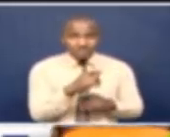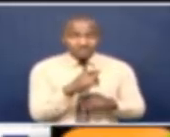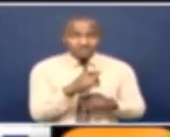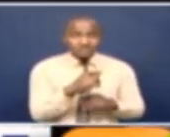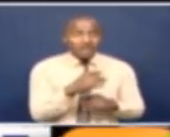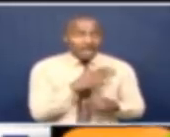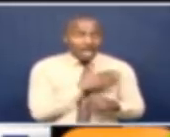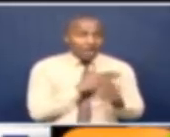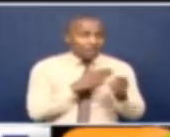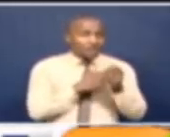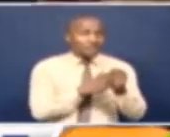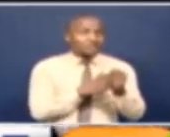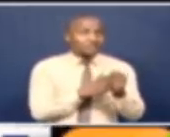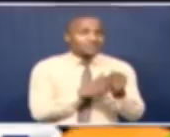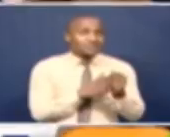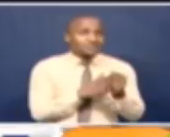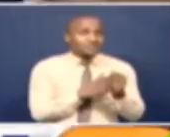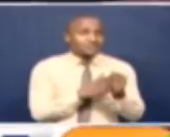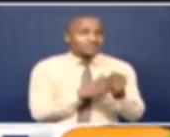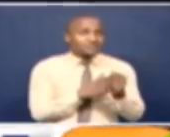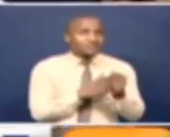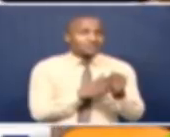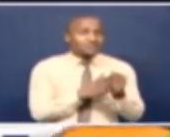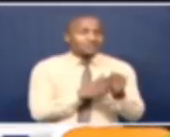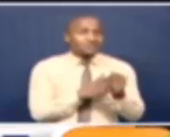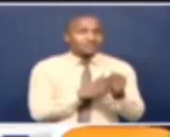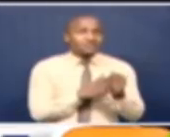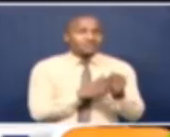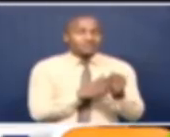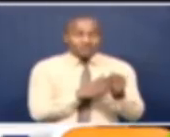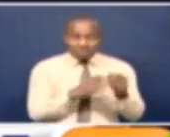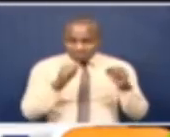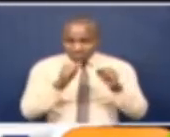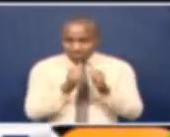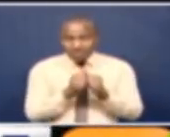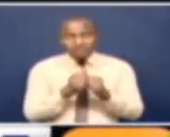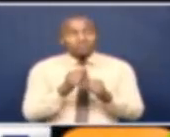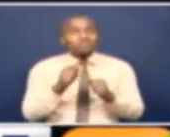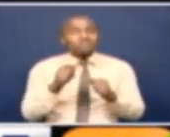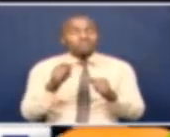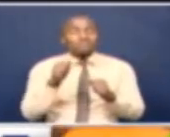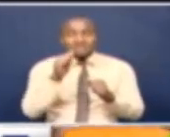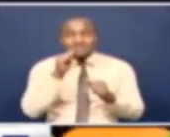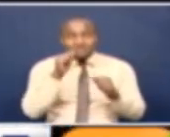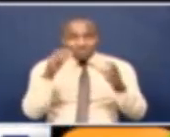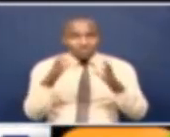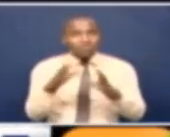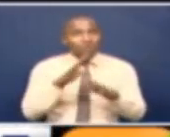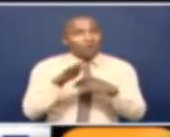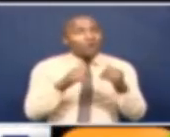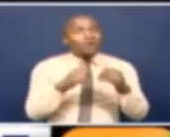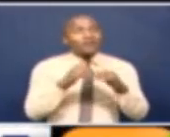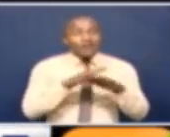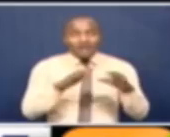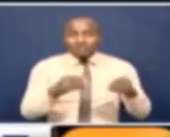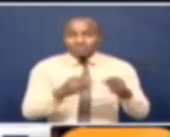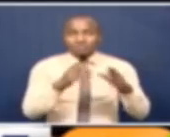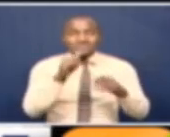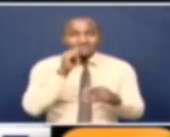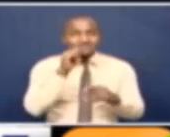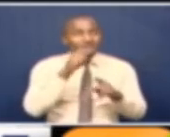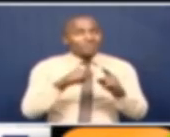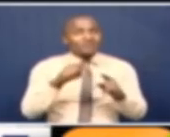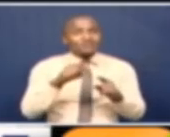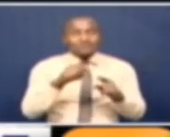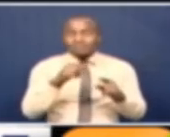Our leader, Olonana, signed an agreement with the British colonial masters. And all the land went to the British colonial masters. But the Maasai never